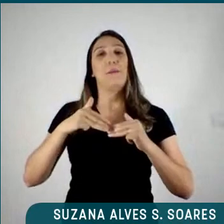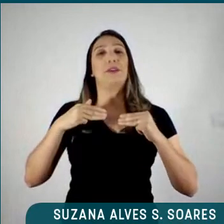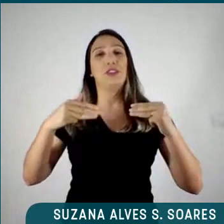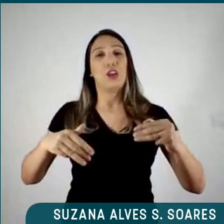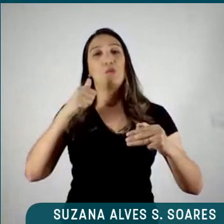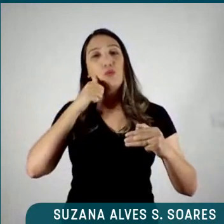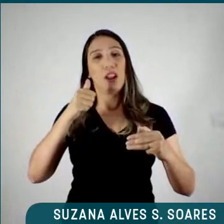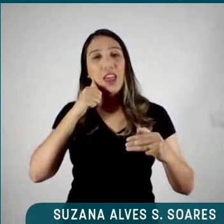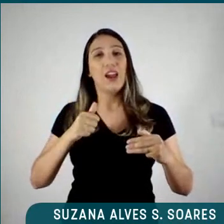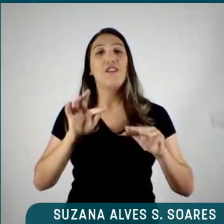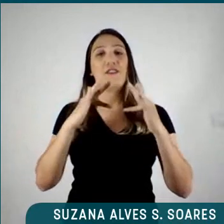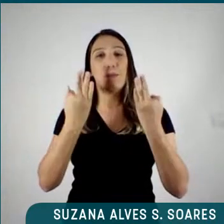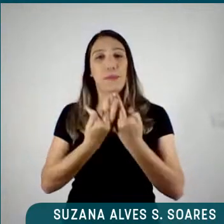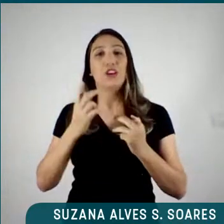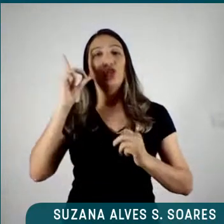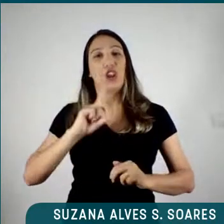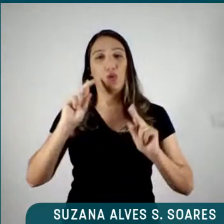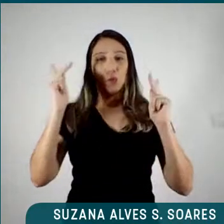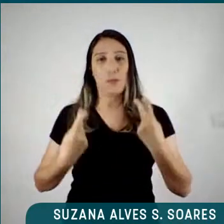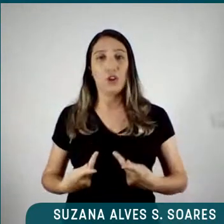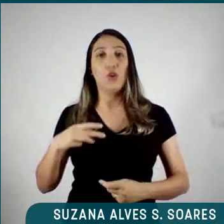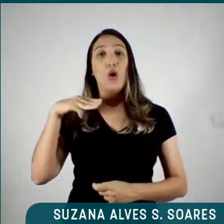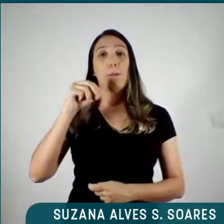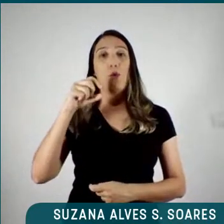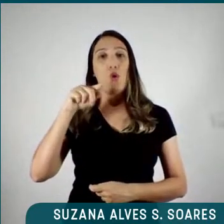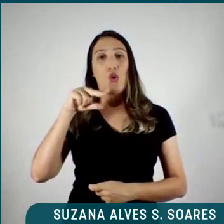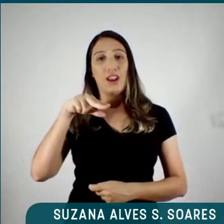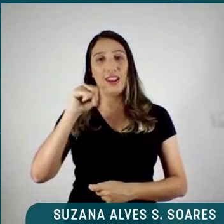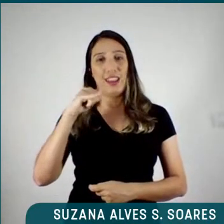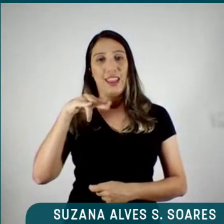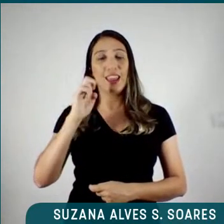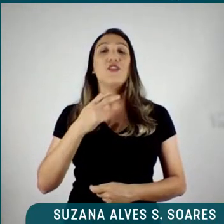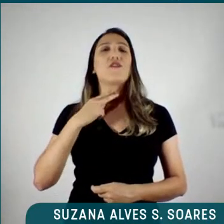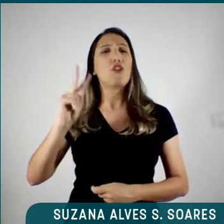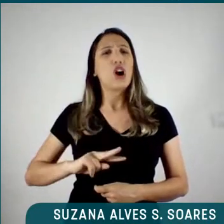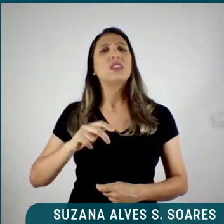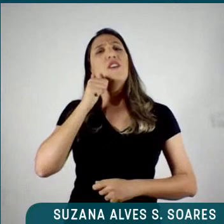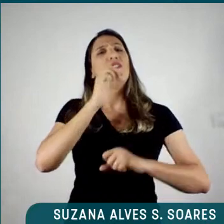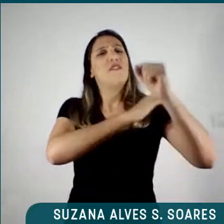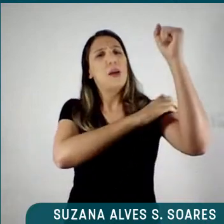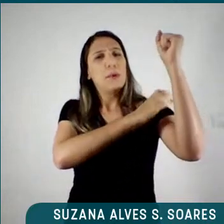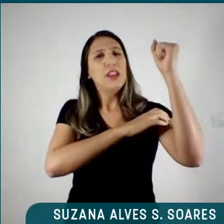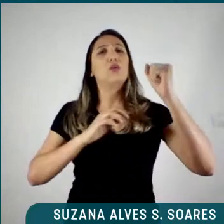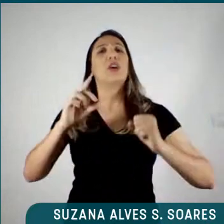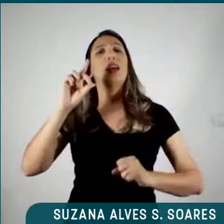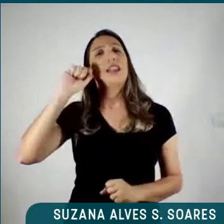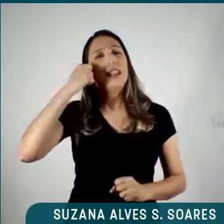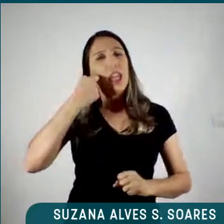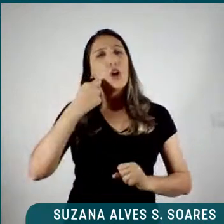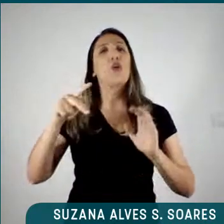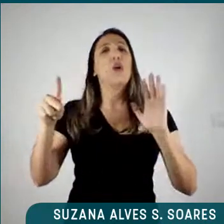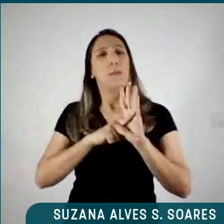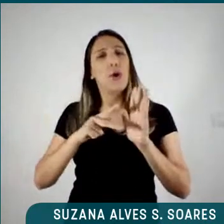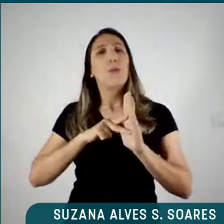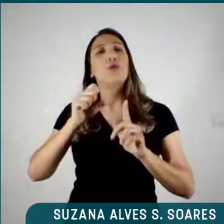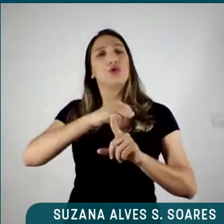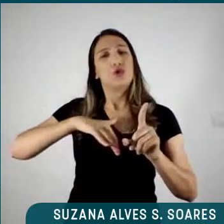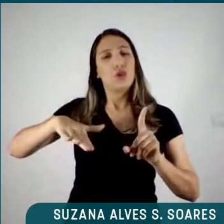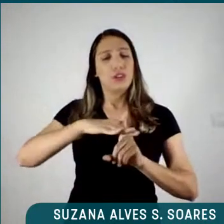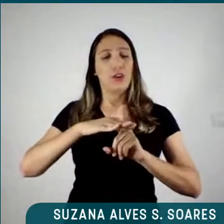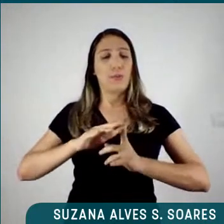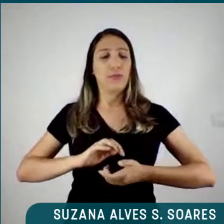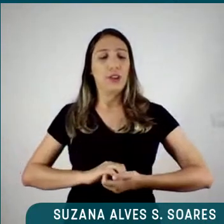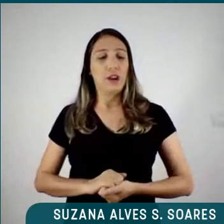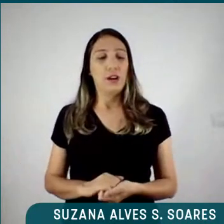political behavior, representation, and formulation of policies in Brazil, Marina Reidel, who is a master in education, founder of